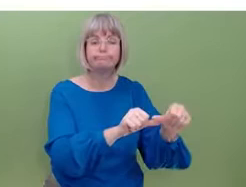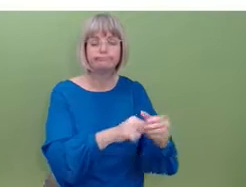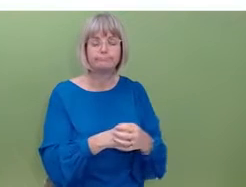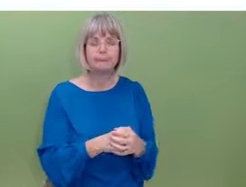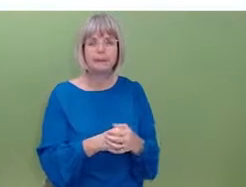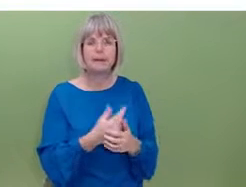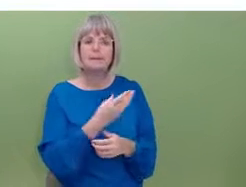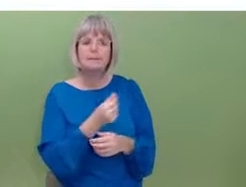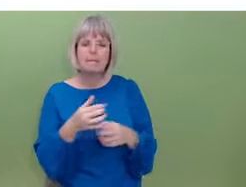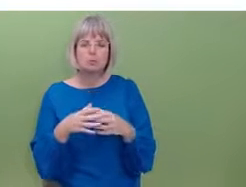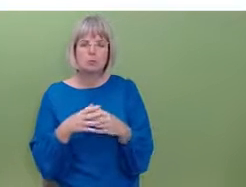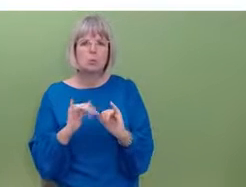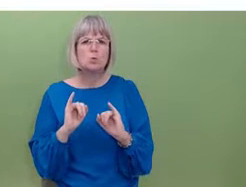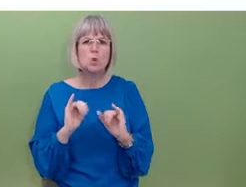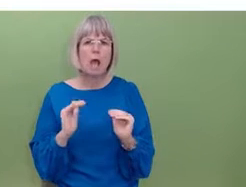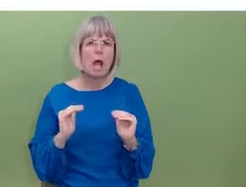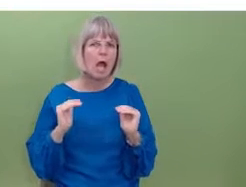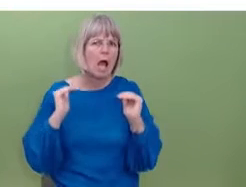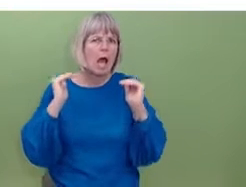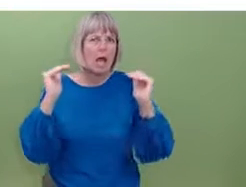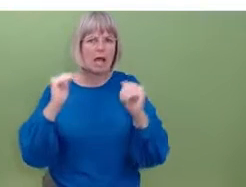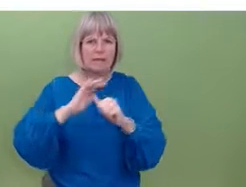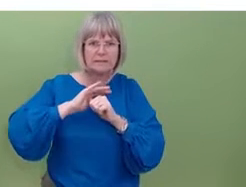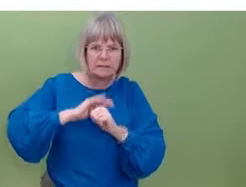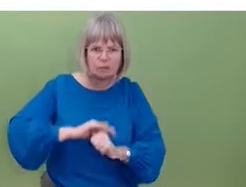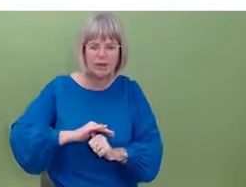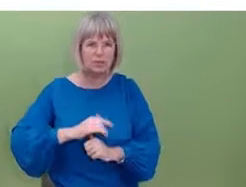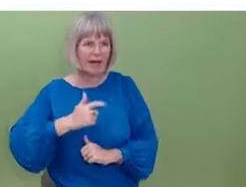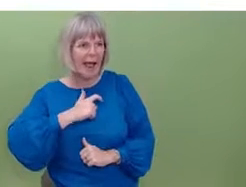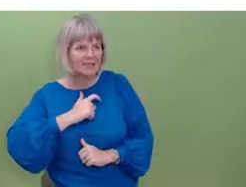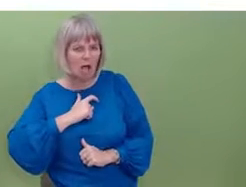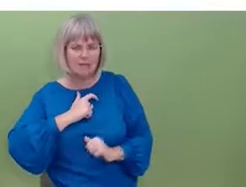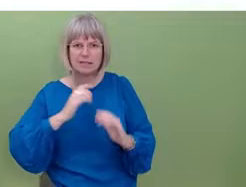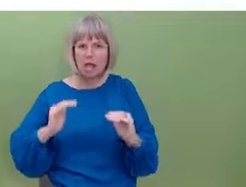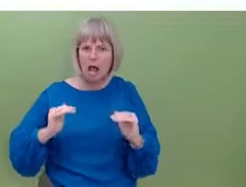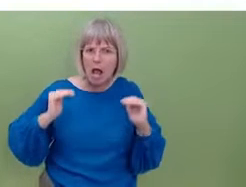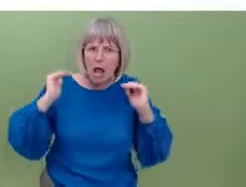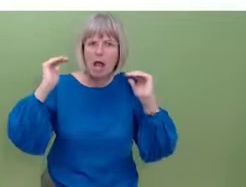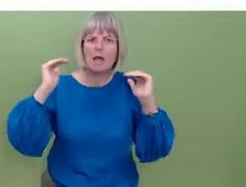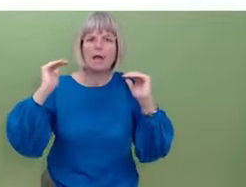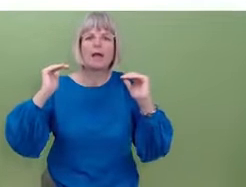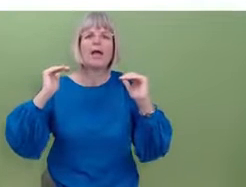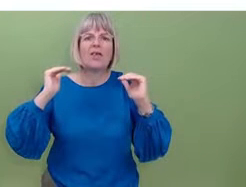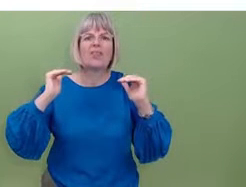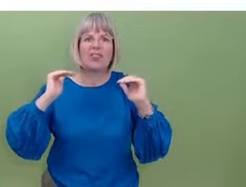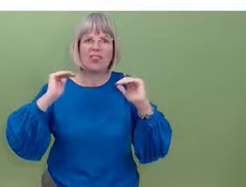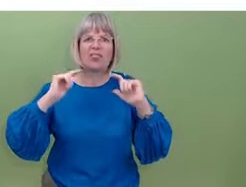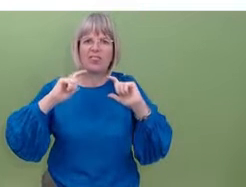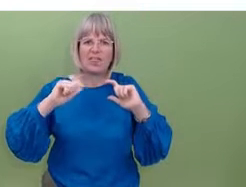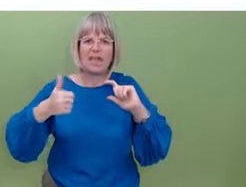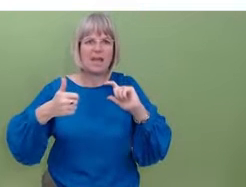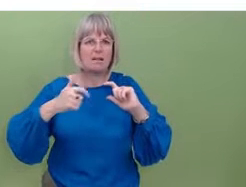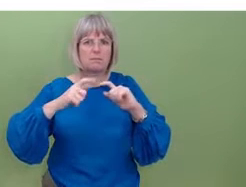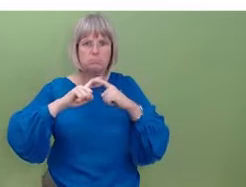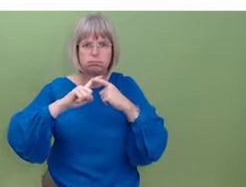started high in depression and anxiety, who then have higher levels of conduct